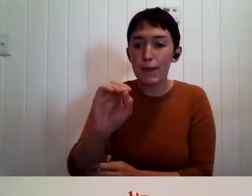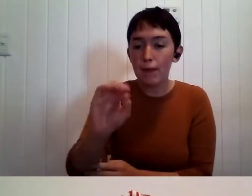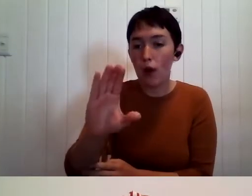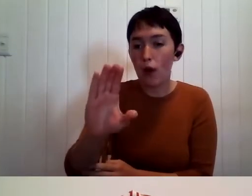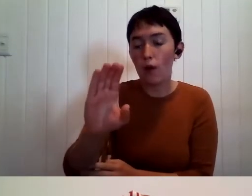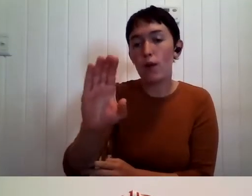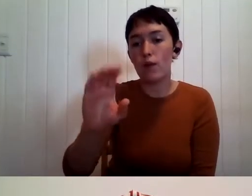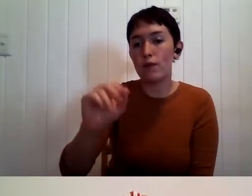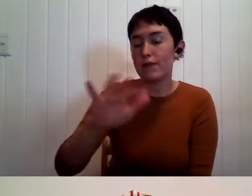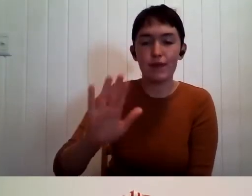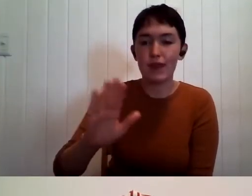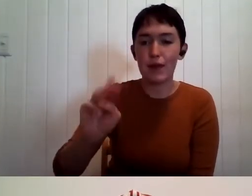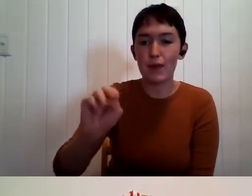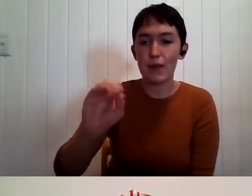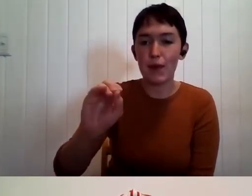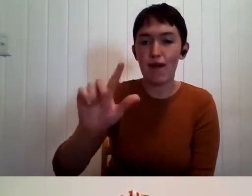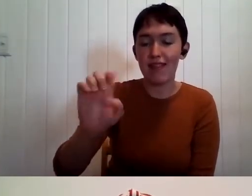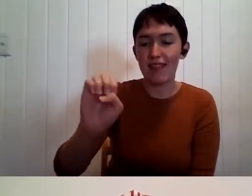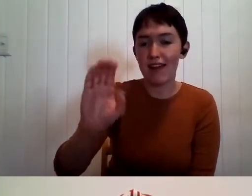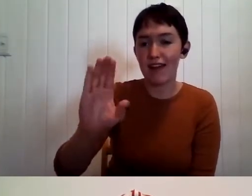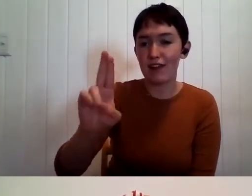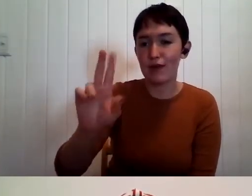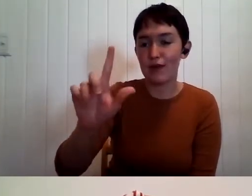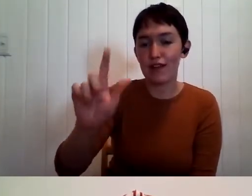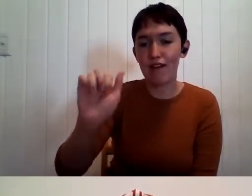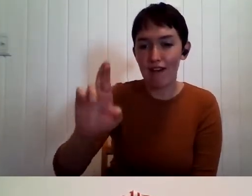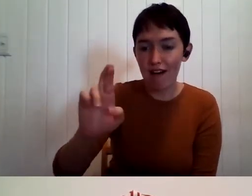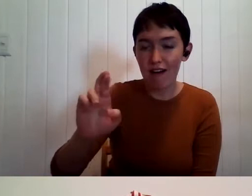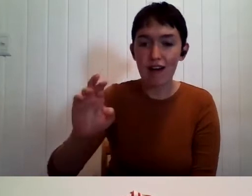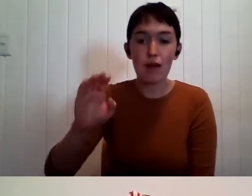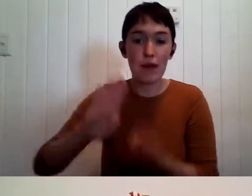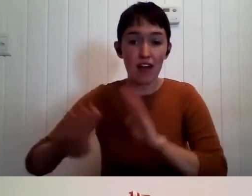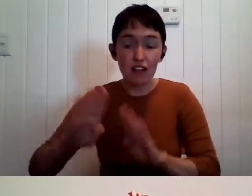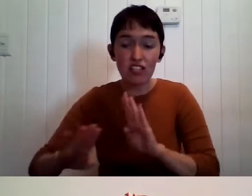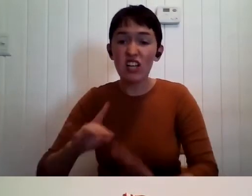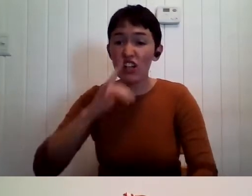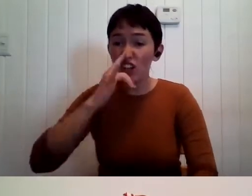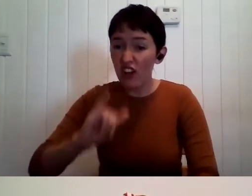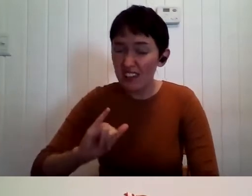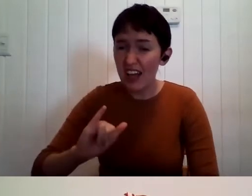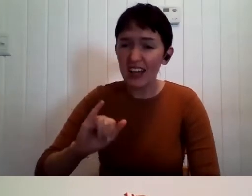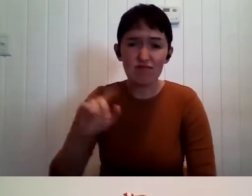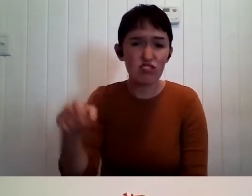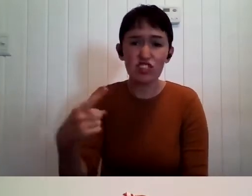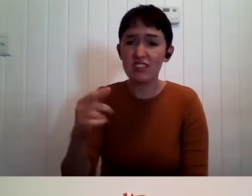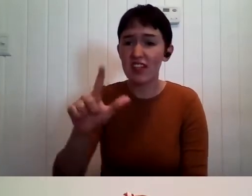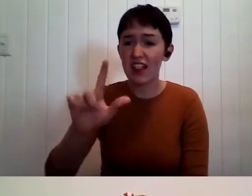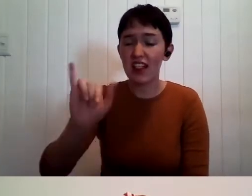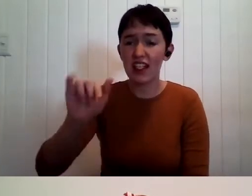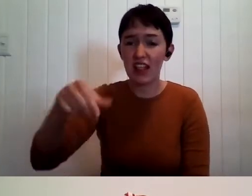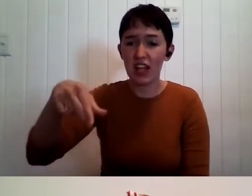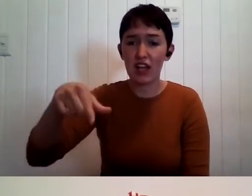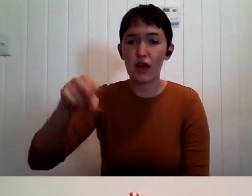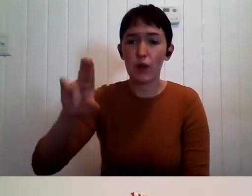people moving clear liquids from one tube to another, because the really important stuff that's happening is super,